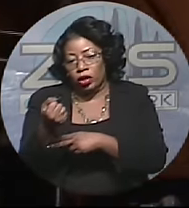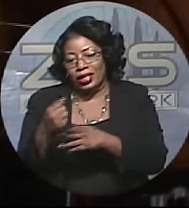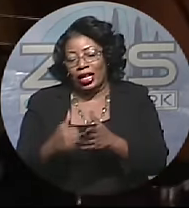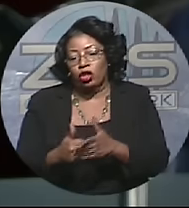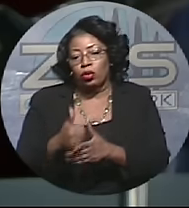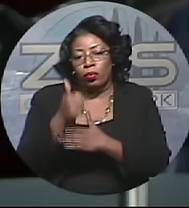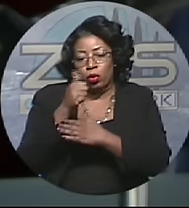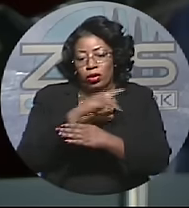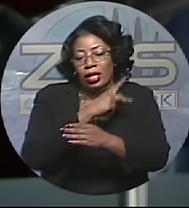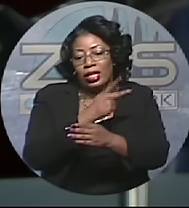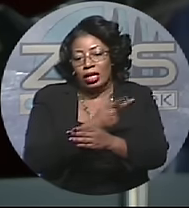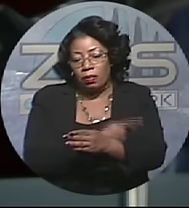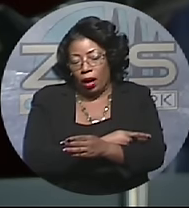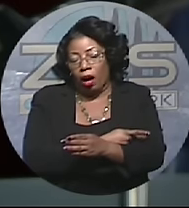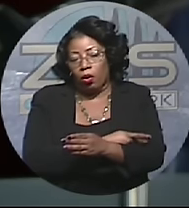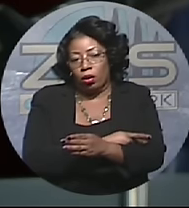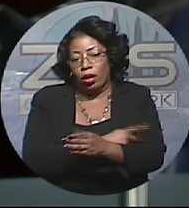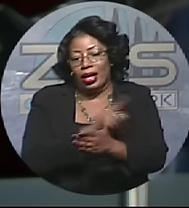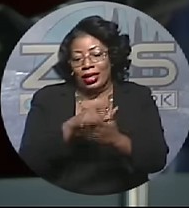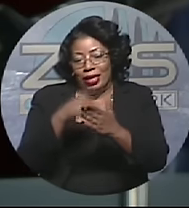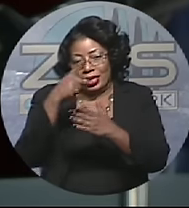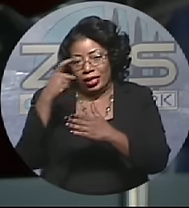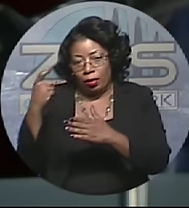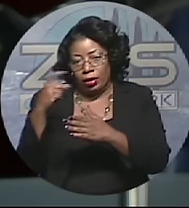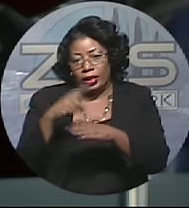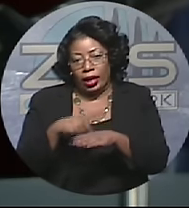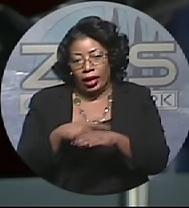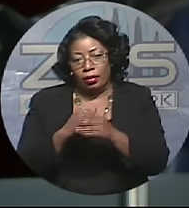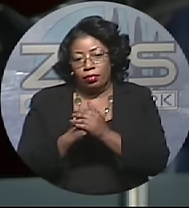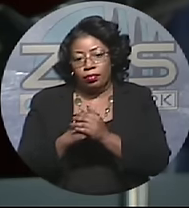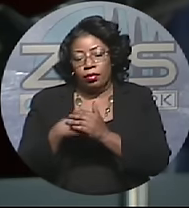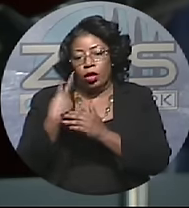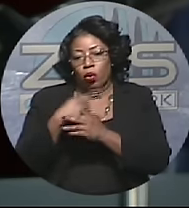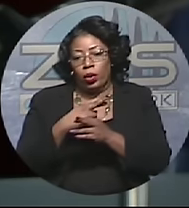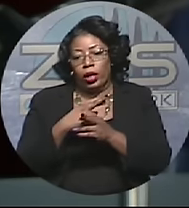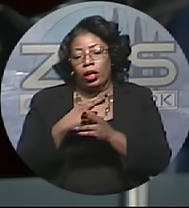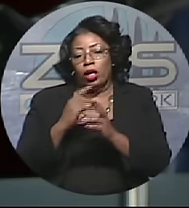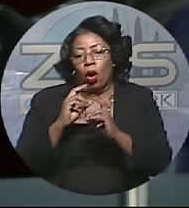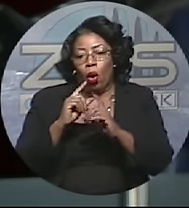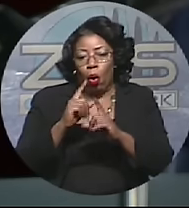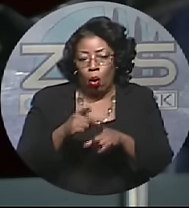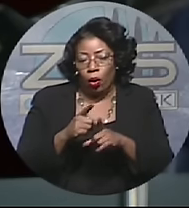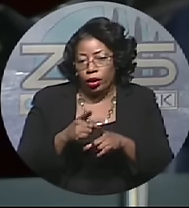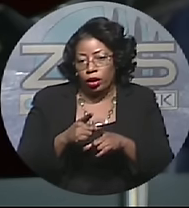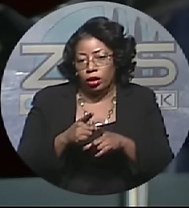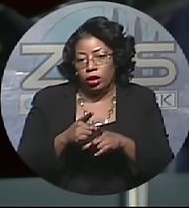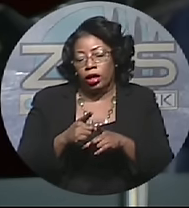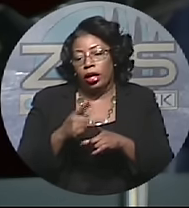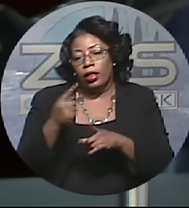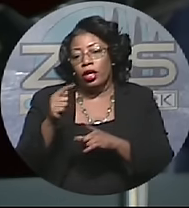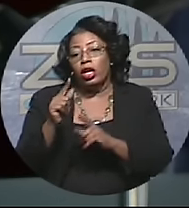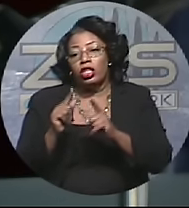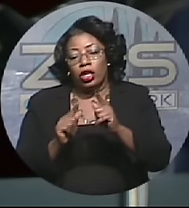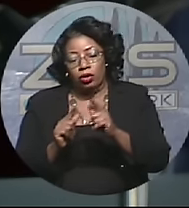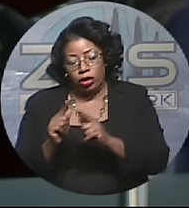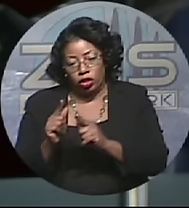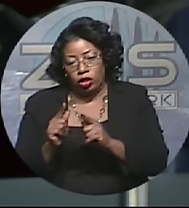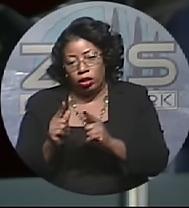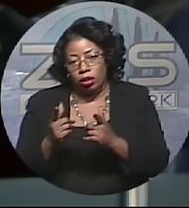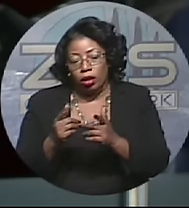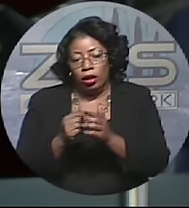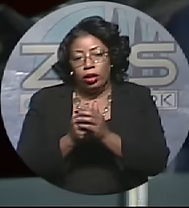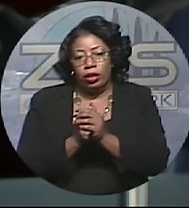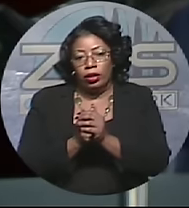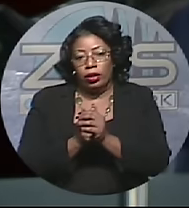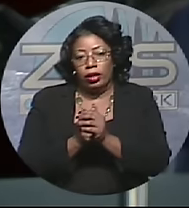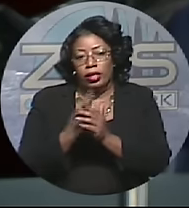this summer. We certainly made sure that we ordered the generators and not just simply said,